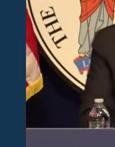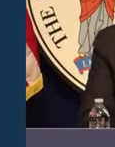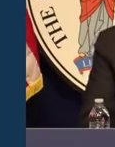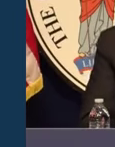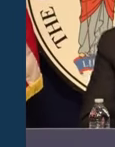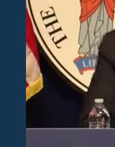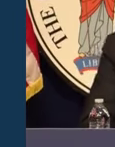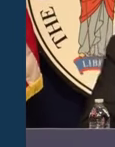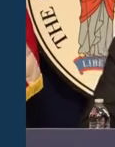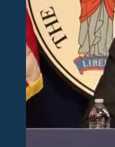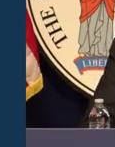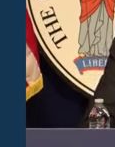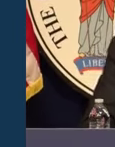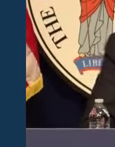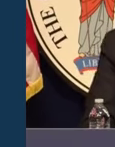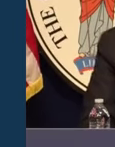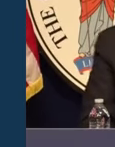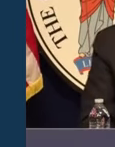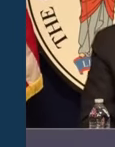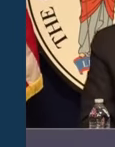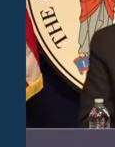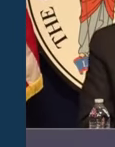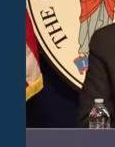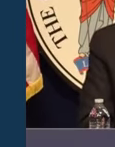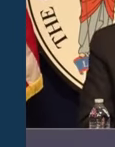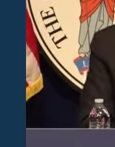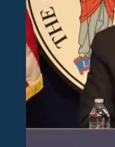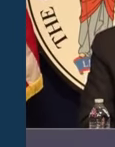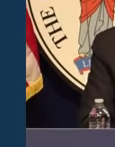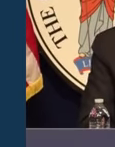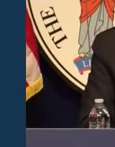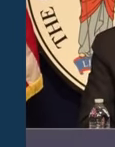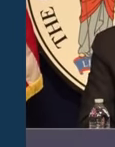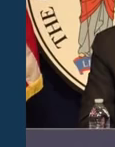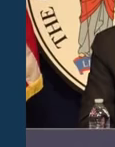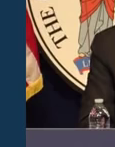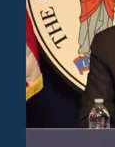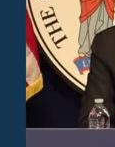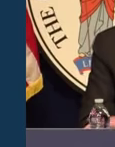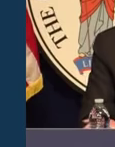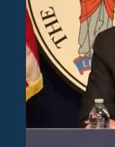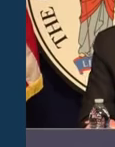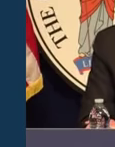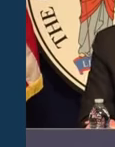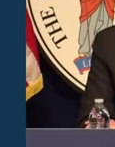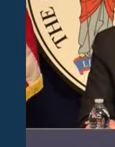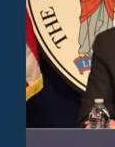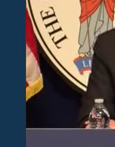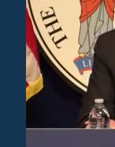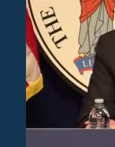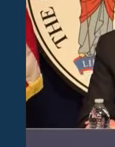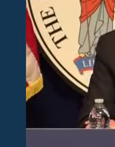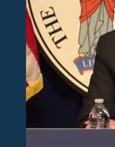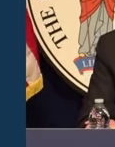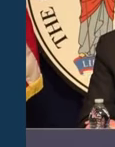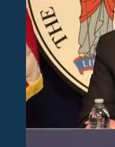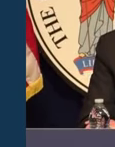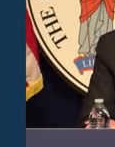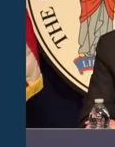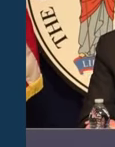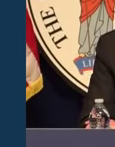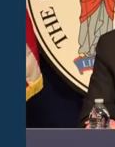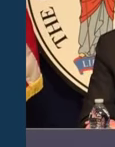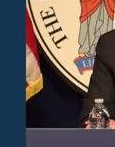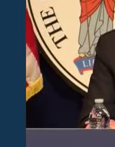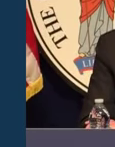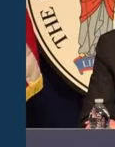live the words of the pioneering German doctor, Dr. Albert Schweitzer, whose belief that we are all